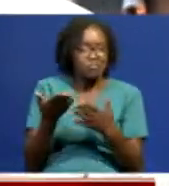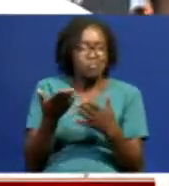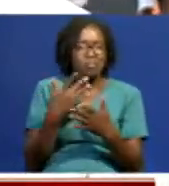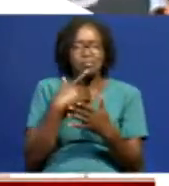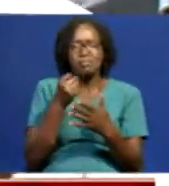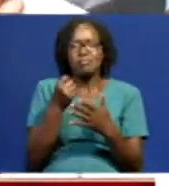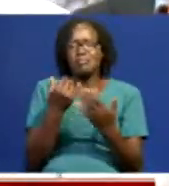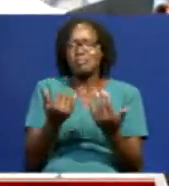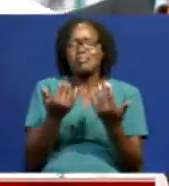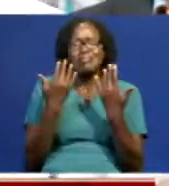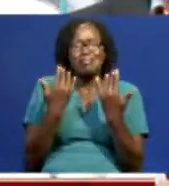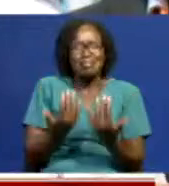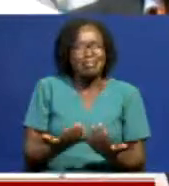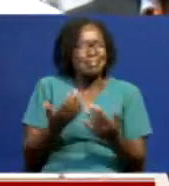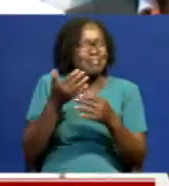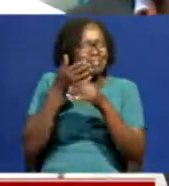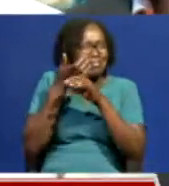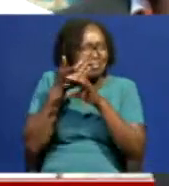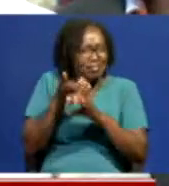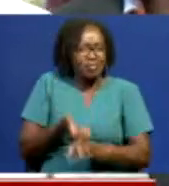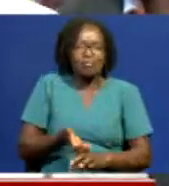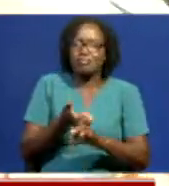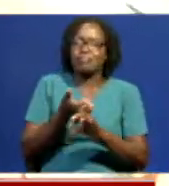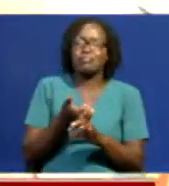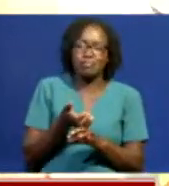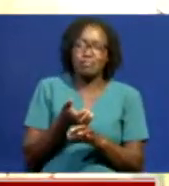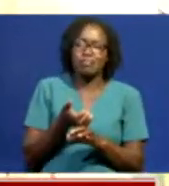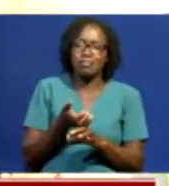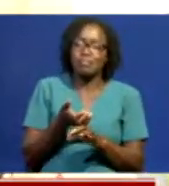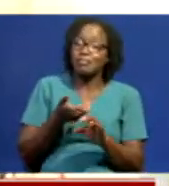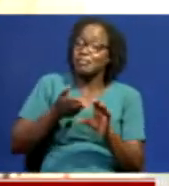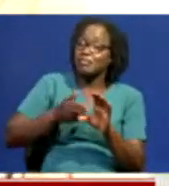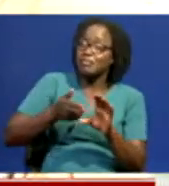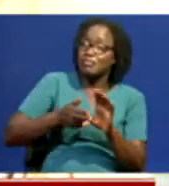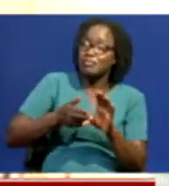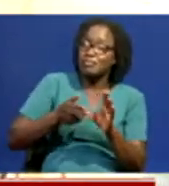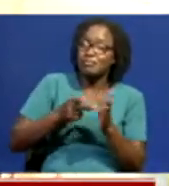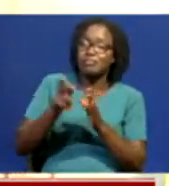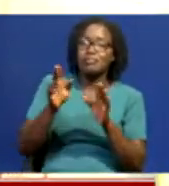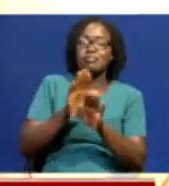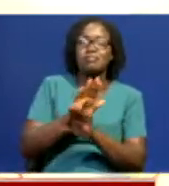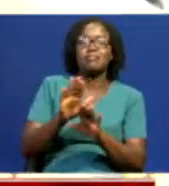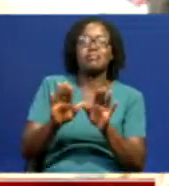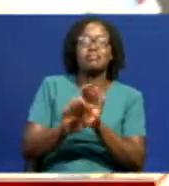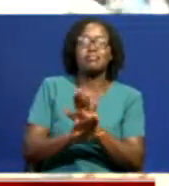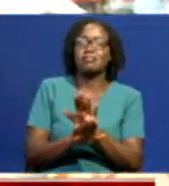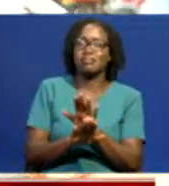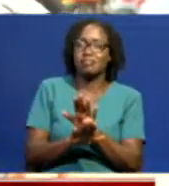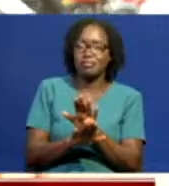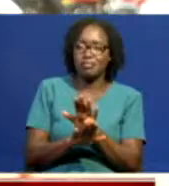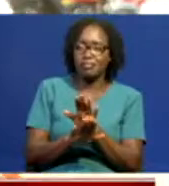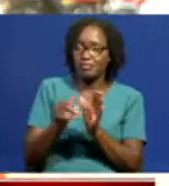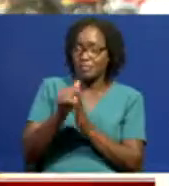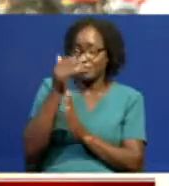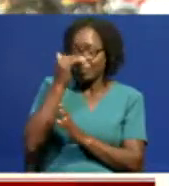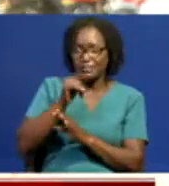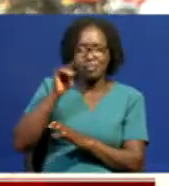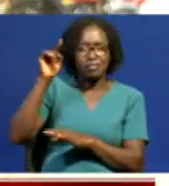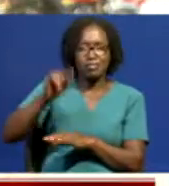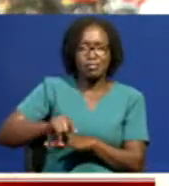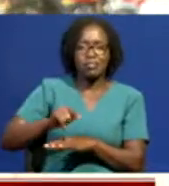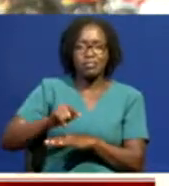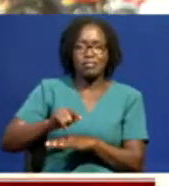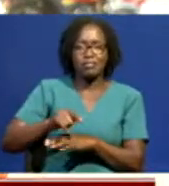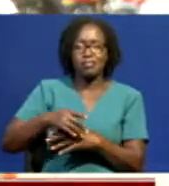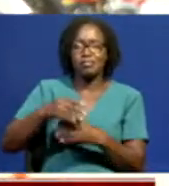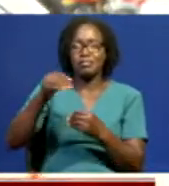Sasa mambo yamekuwa ngumu. Kabisa. Fuel is the cost of every problem. That's why I cannot be at